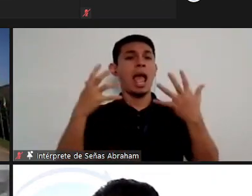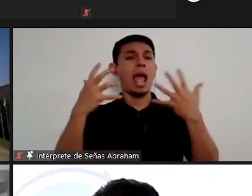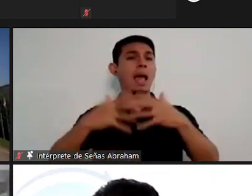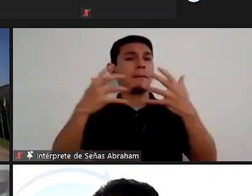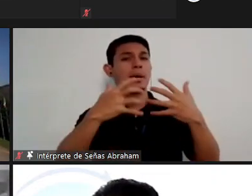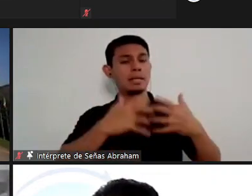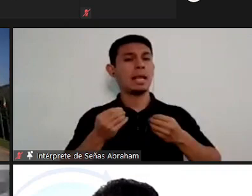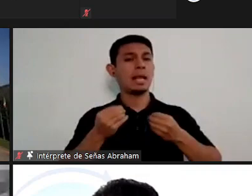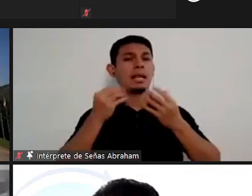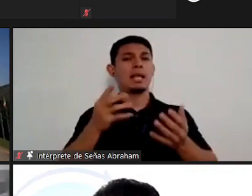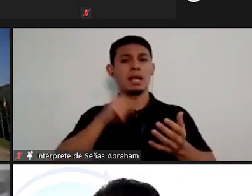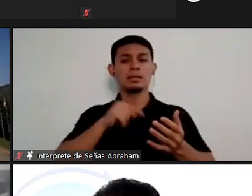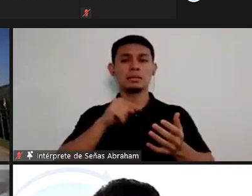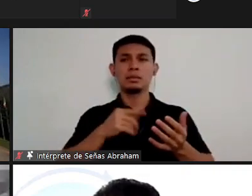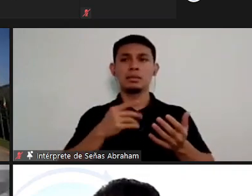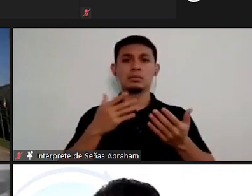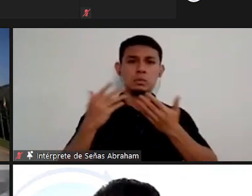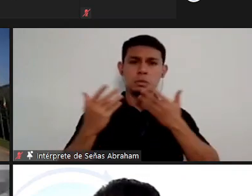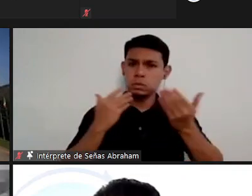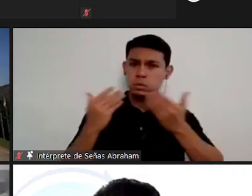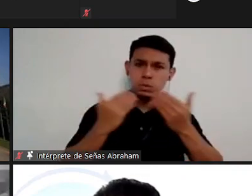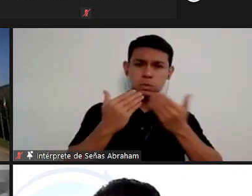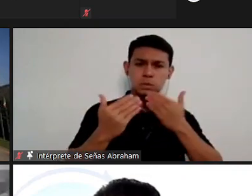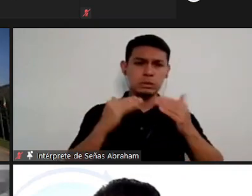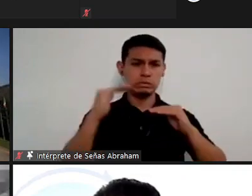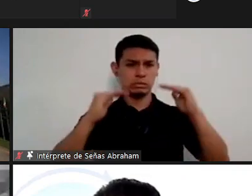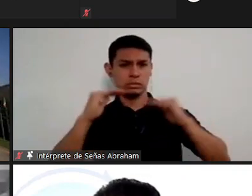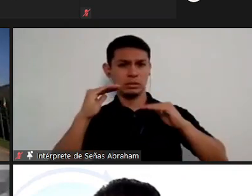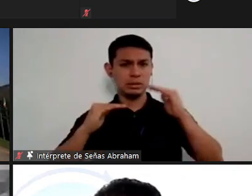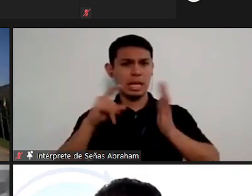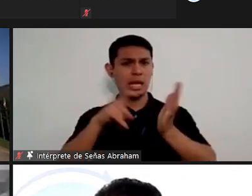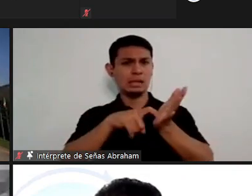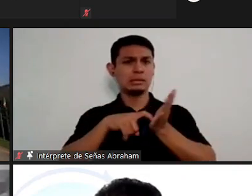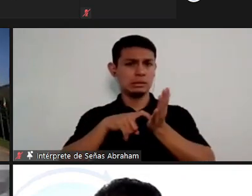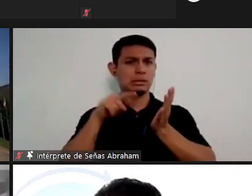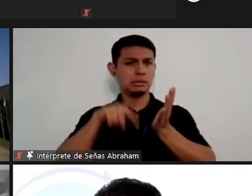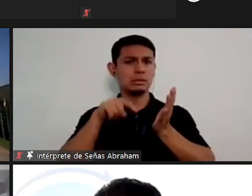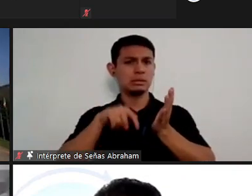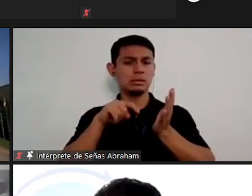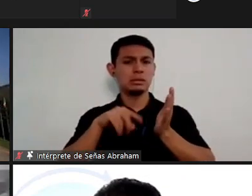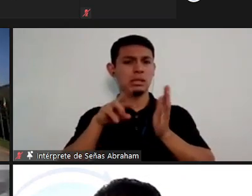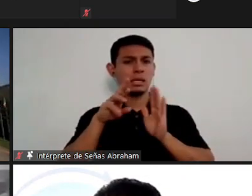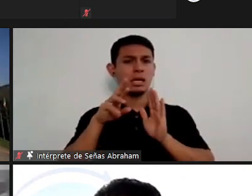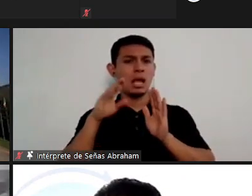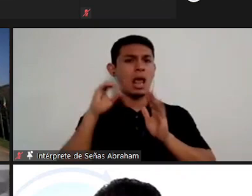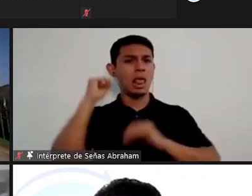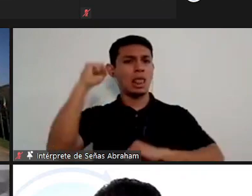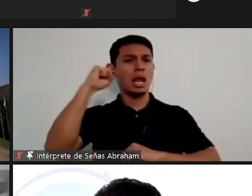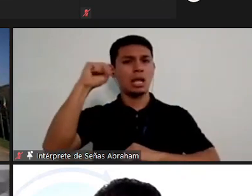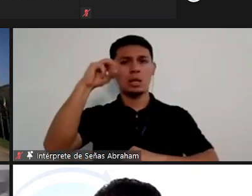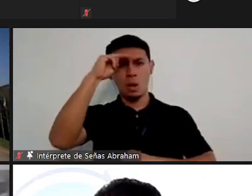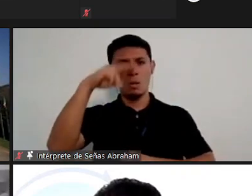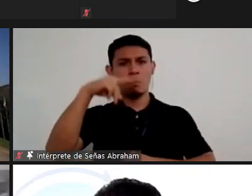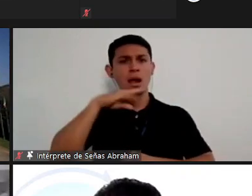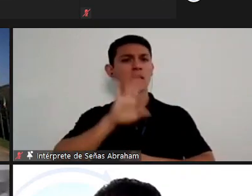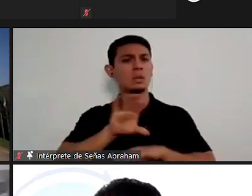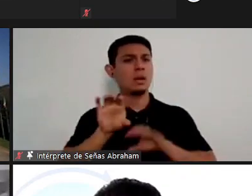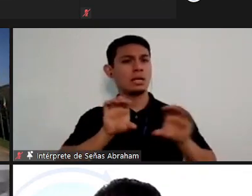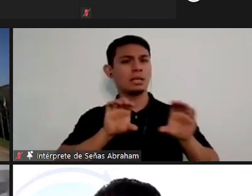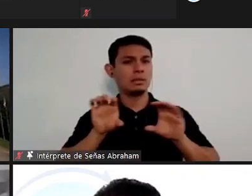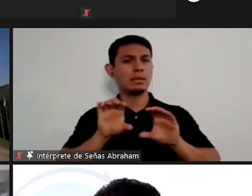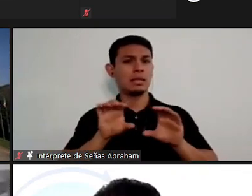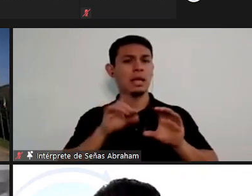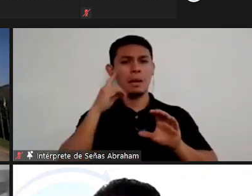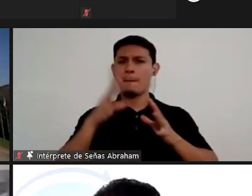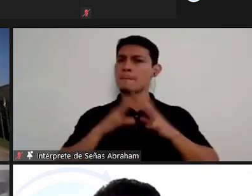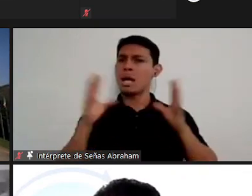business sector to enter these discussions and adopt the measures that demand respect of human rights in